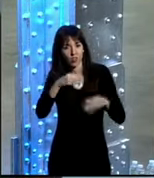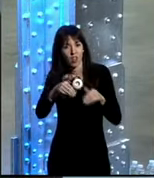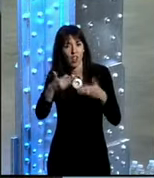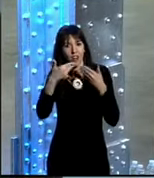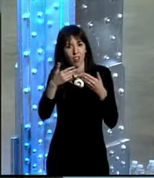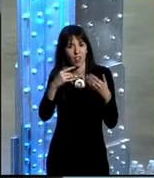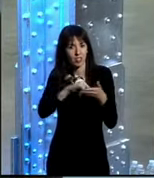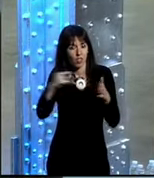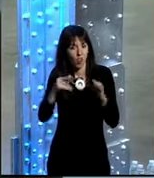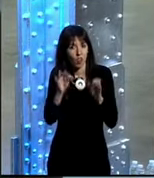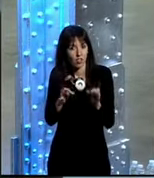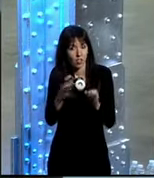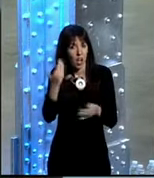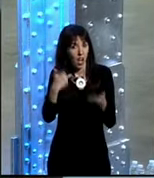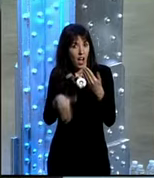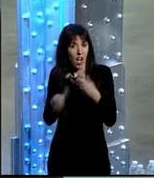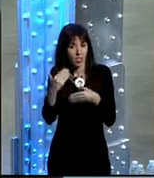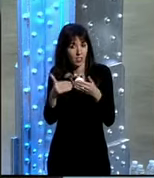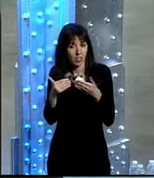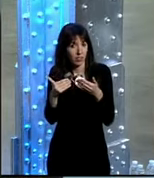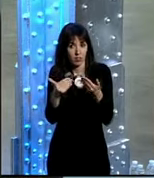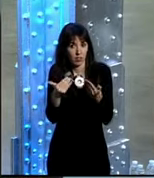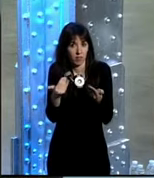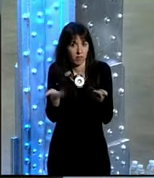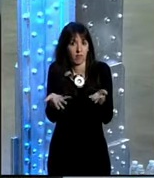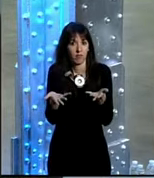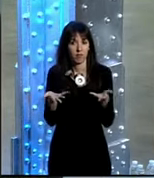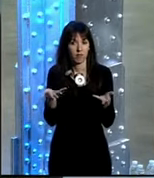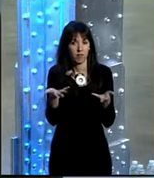co-create thanks to technology,